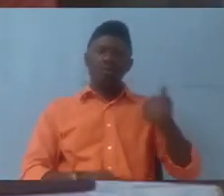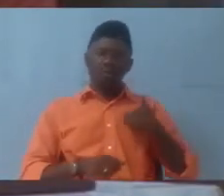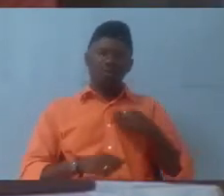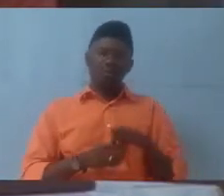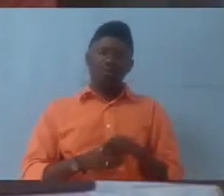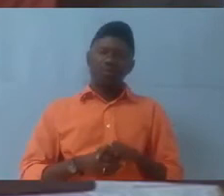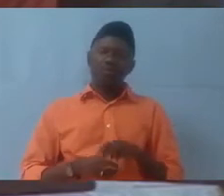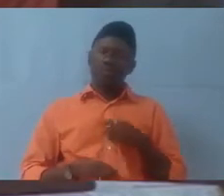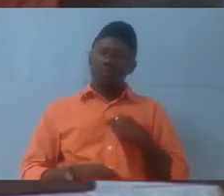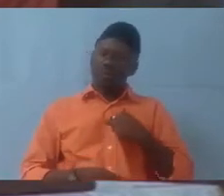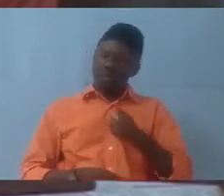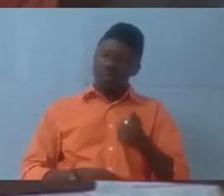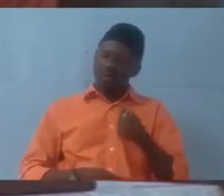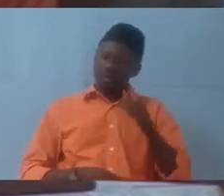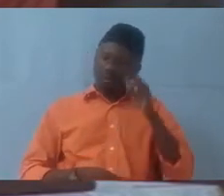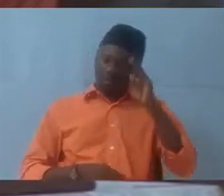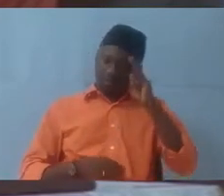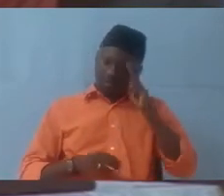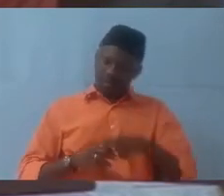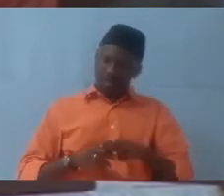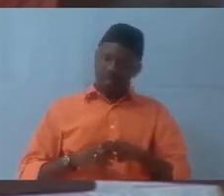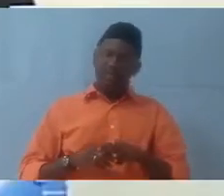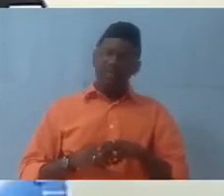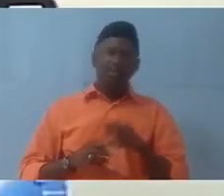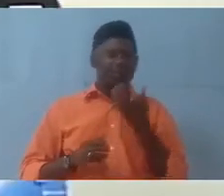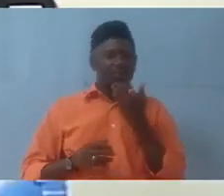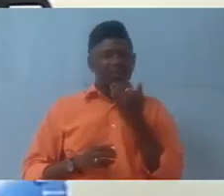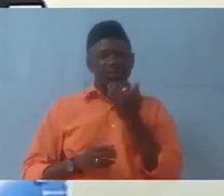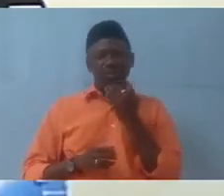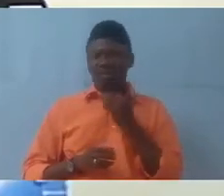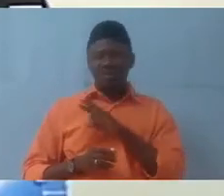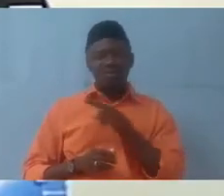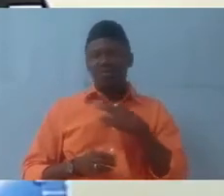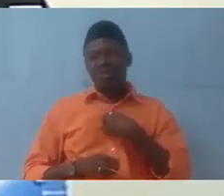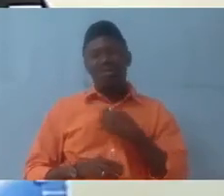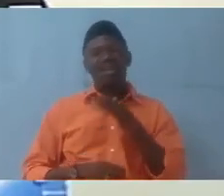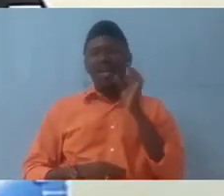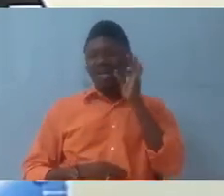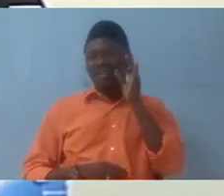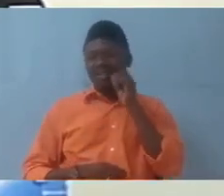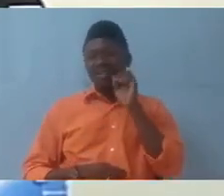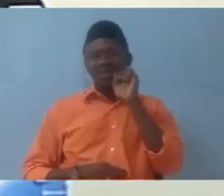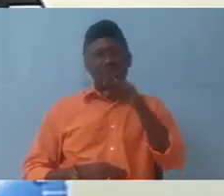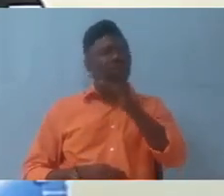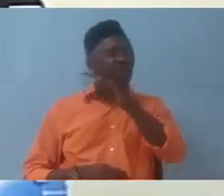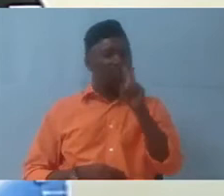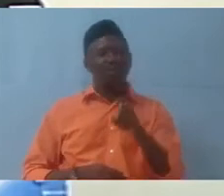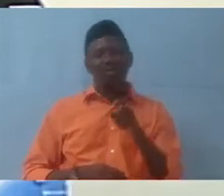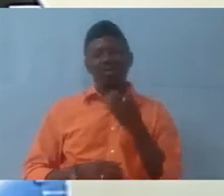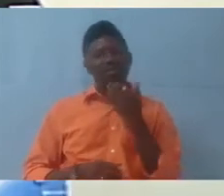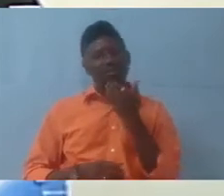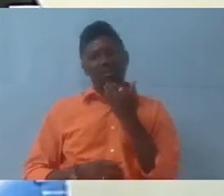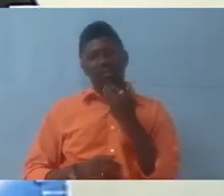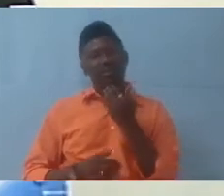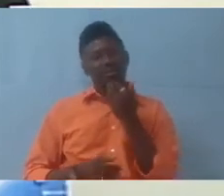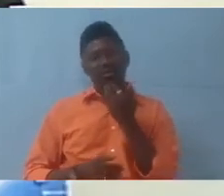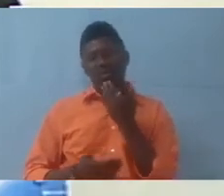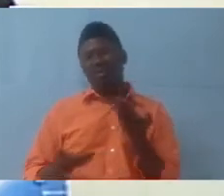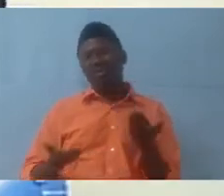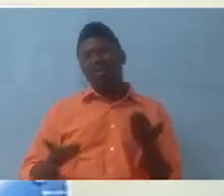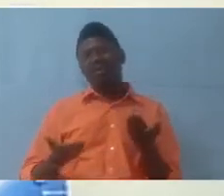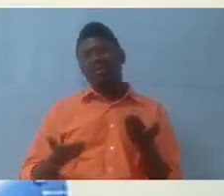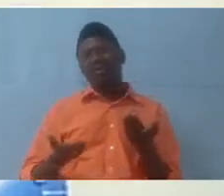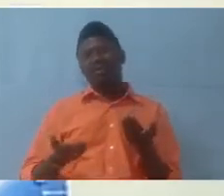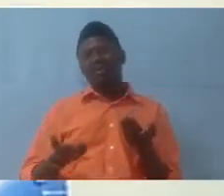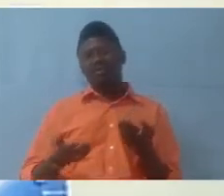with your kind permission, I would want to respectfully decline to answer the question. Ci ka tontu nak dama bëgg and ak yar rek baña tontu nak sa